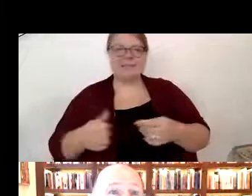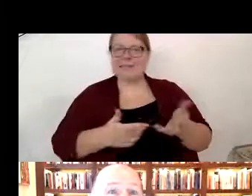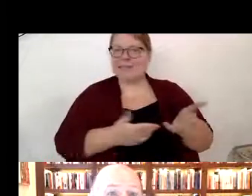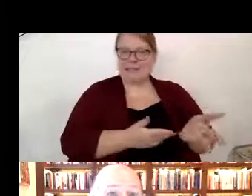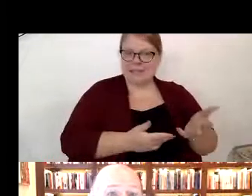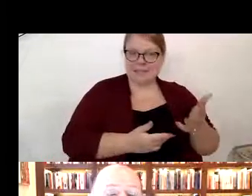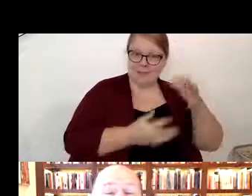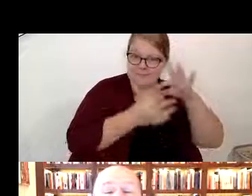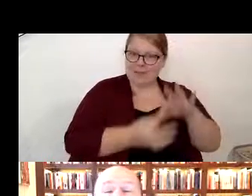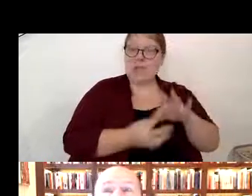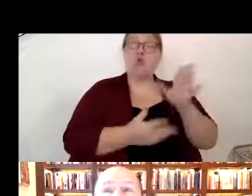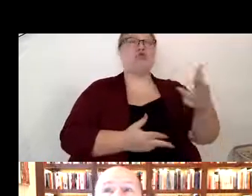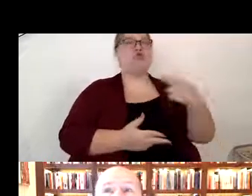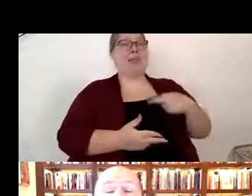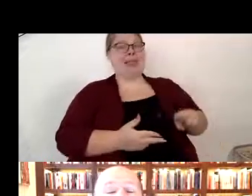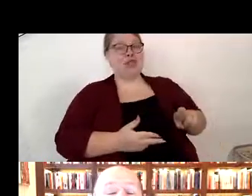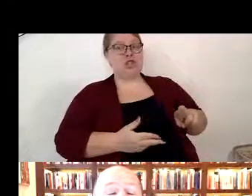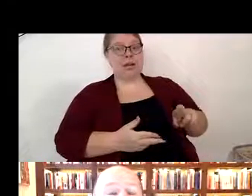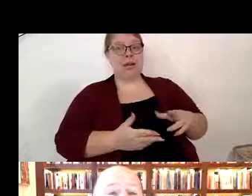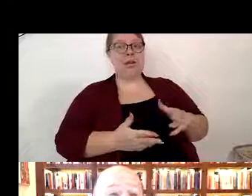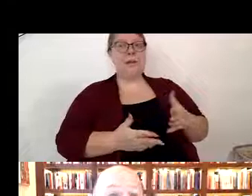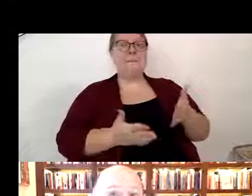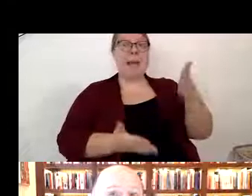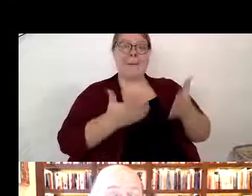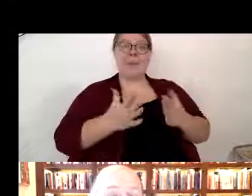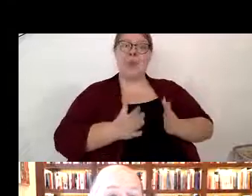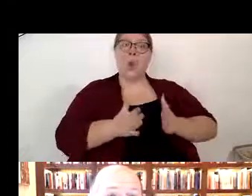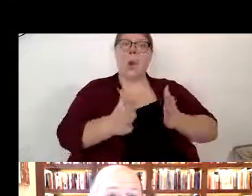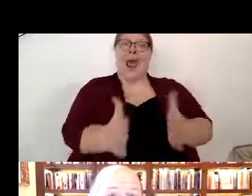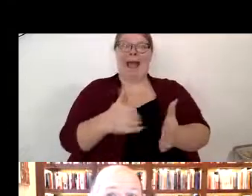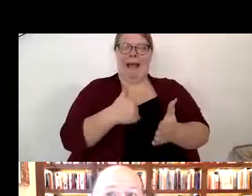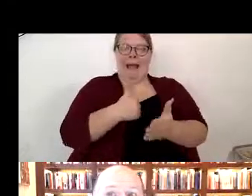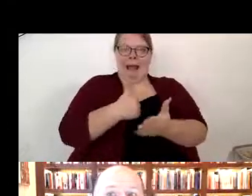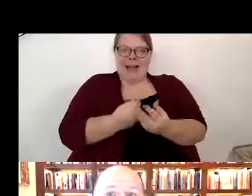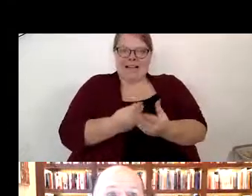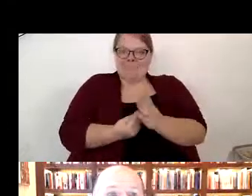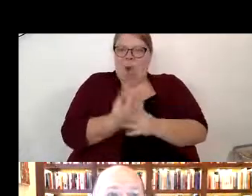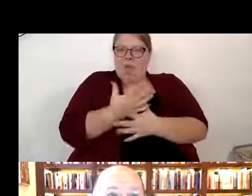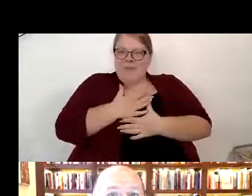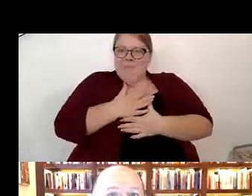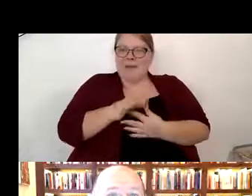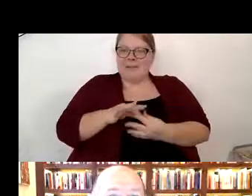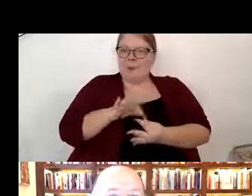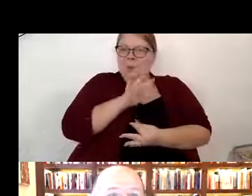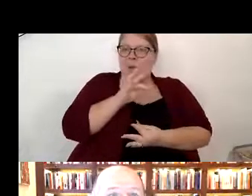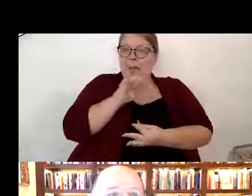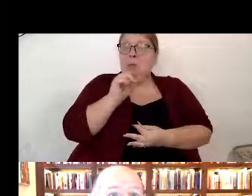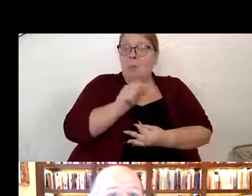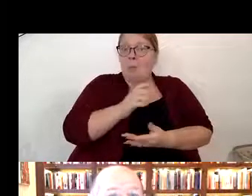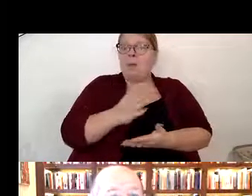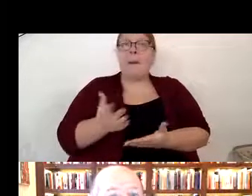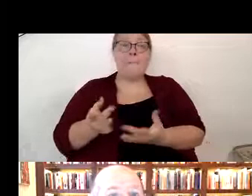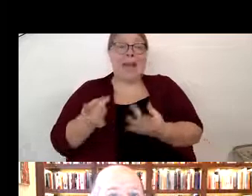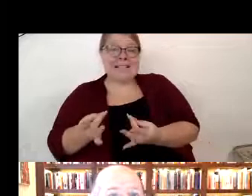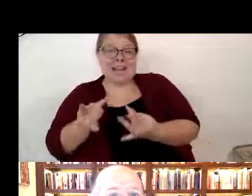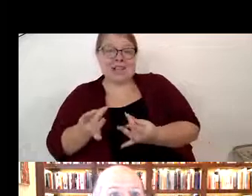the conduit through which I cultivate spirituality, just like meditation is kind